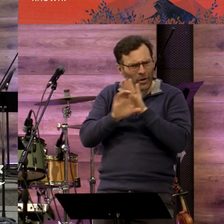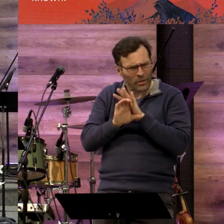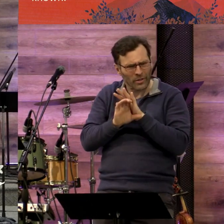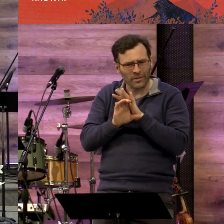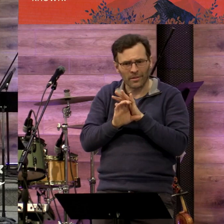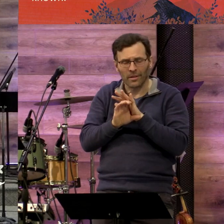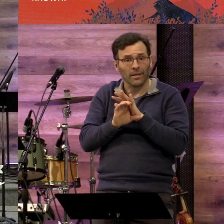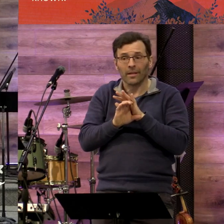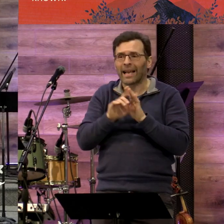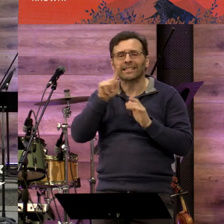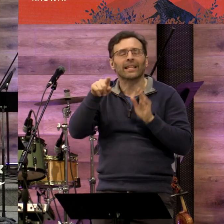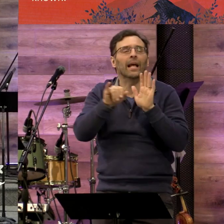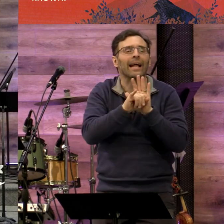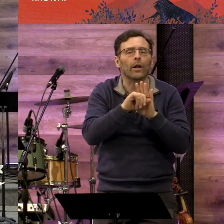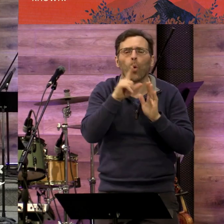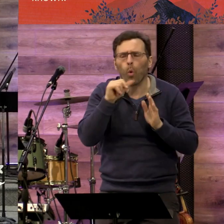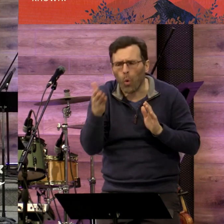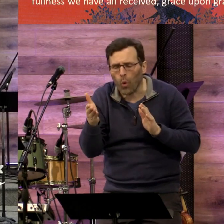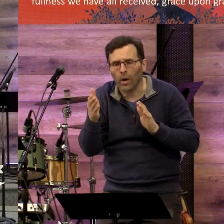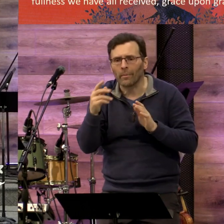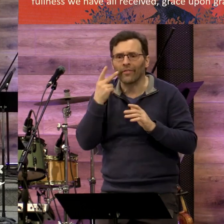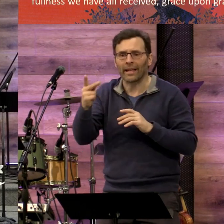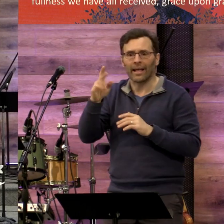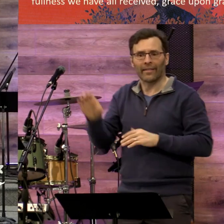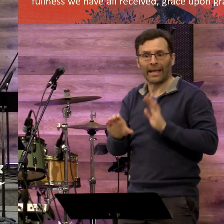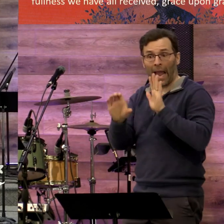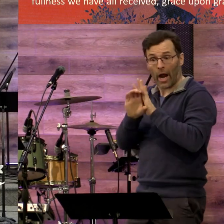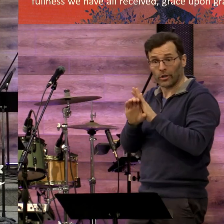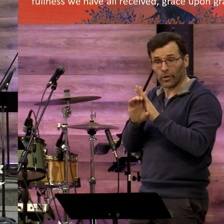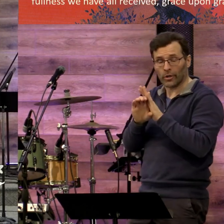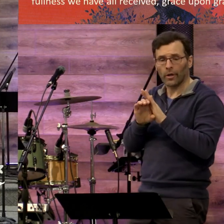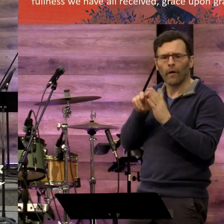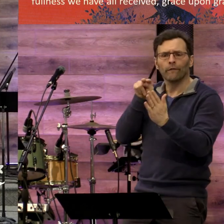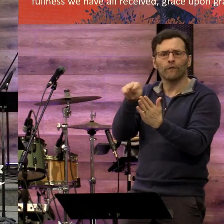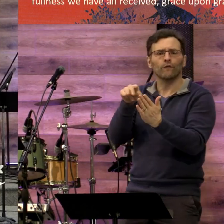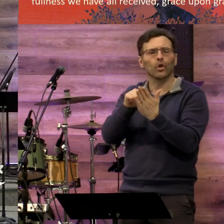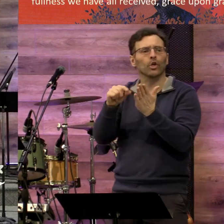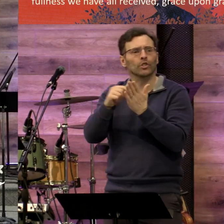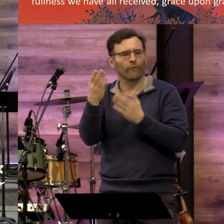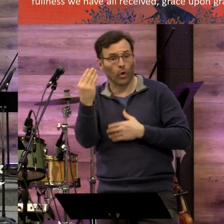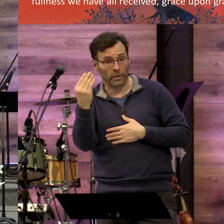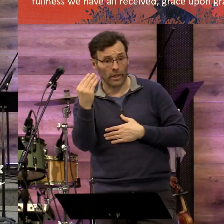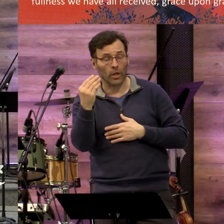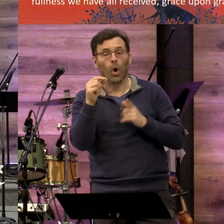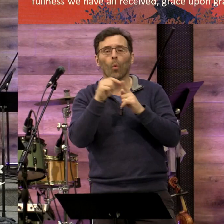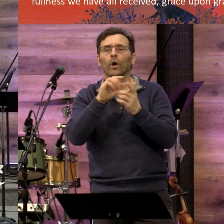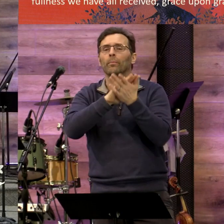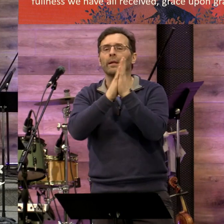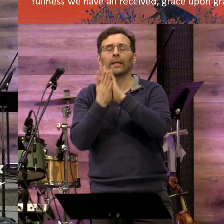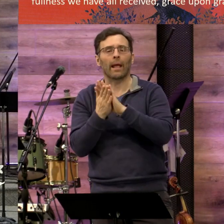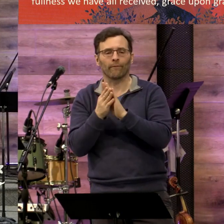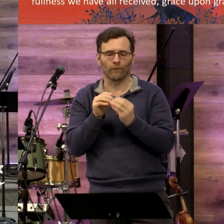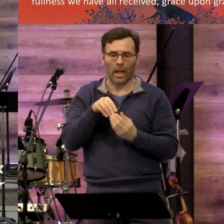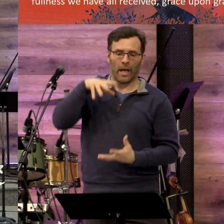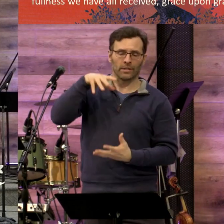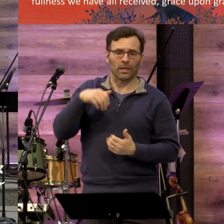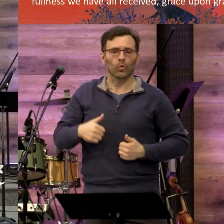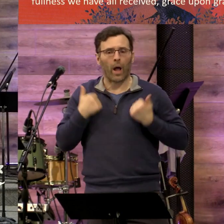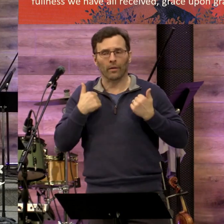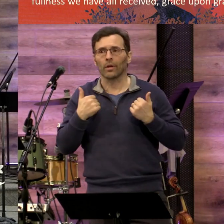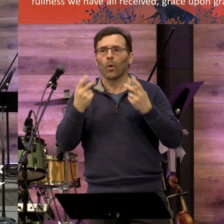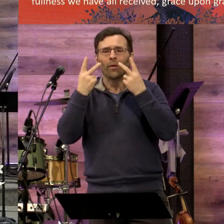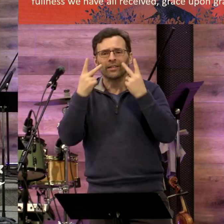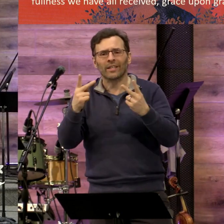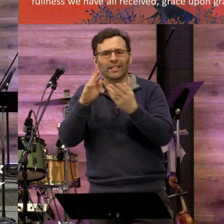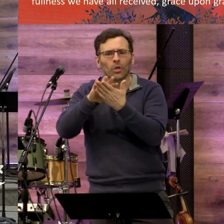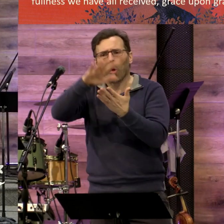the identity of Jesus into the character of Jesus. Look at verse 14. The Word became flesh and dwelt among us, and we have seen